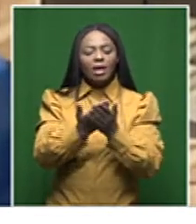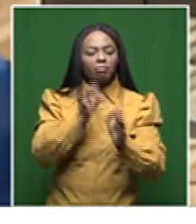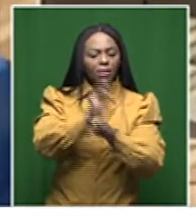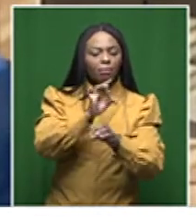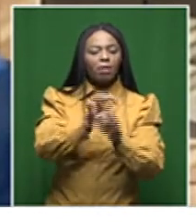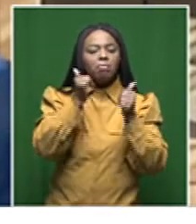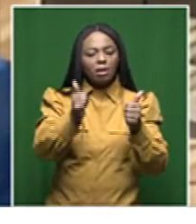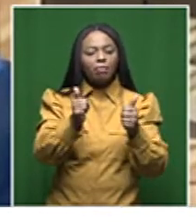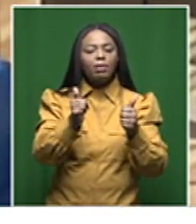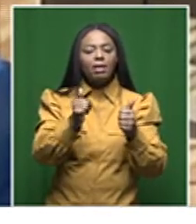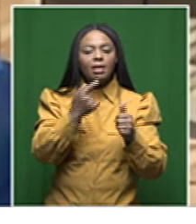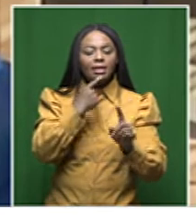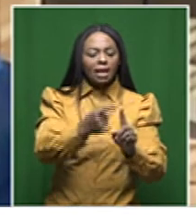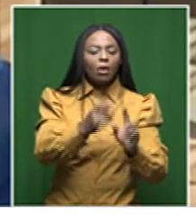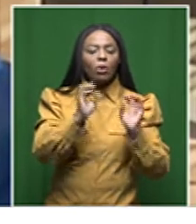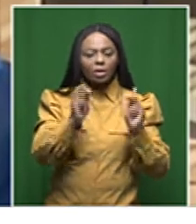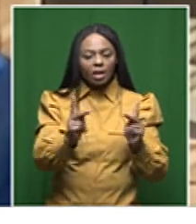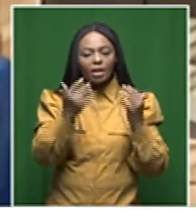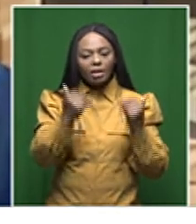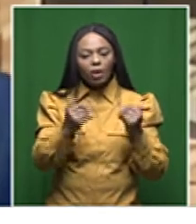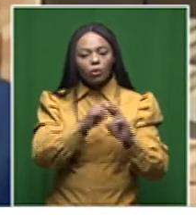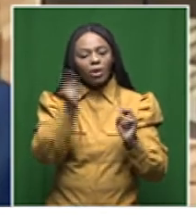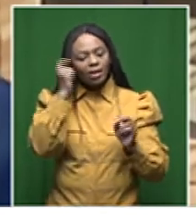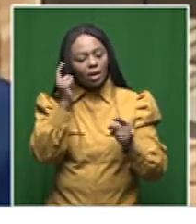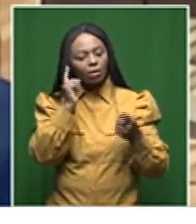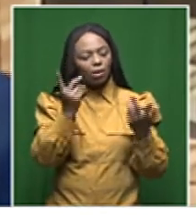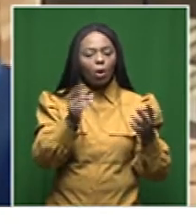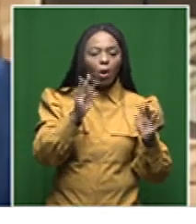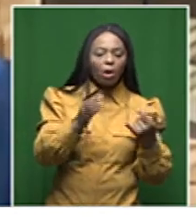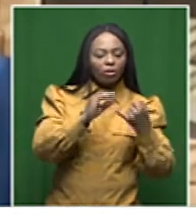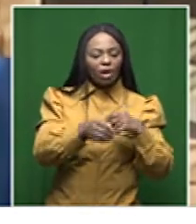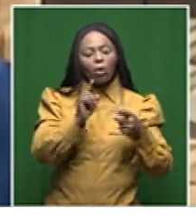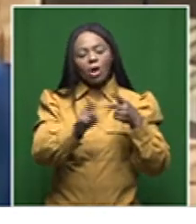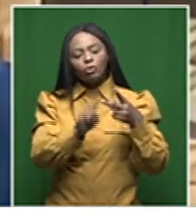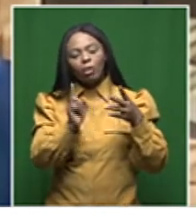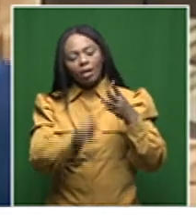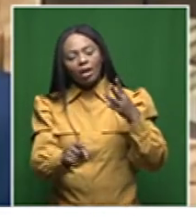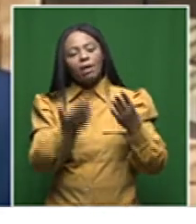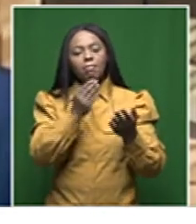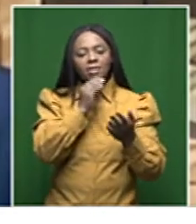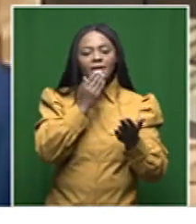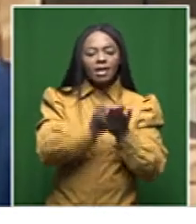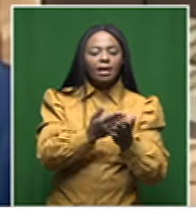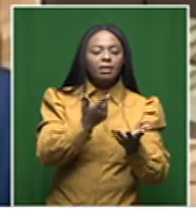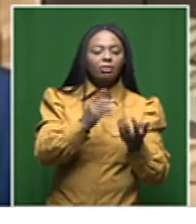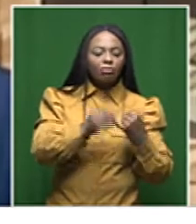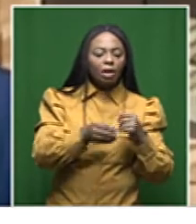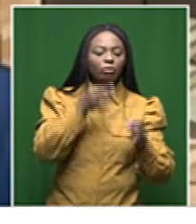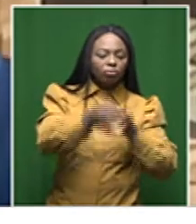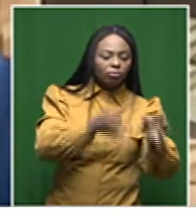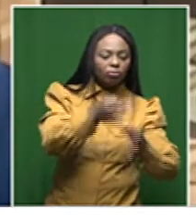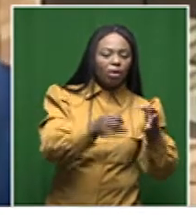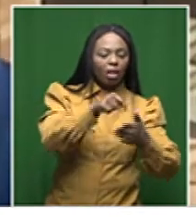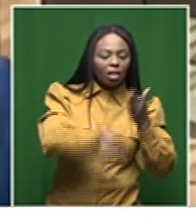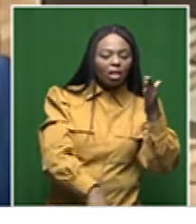as a couple that, no, we don't think there are red flags. Try 1, 2, 3, 4, that we can elaborate on this talk as you allow us